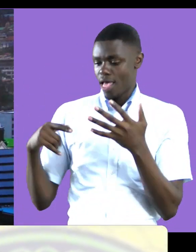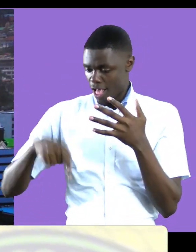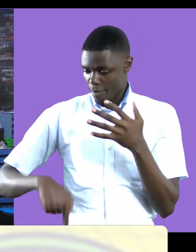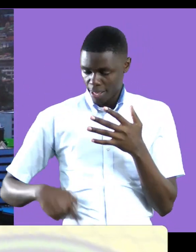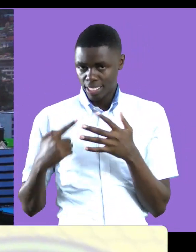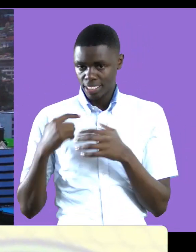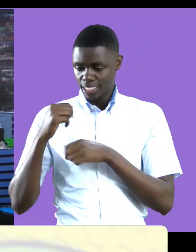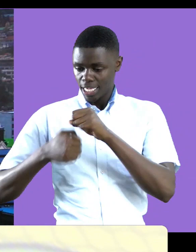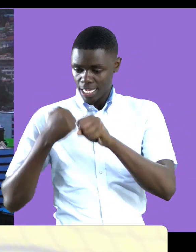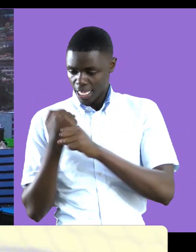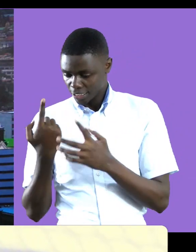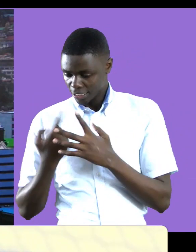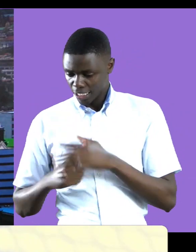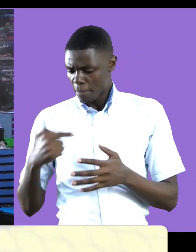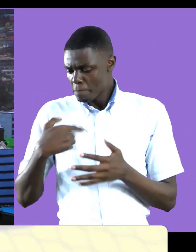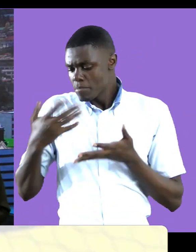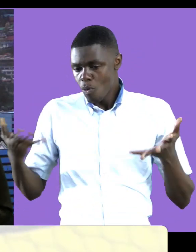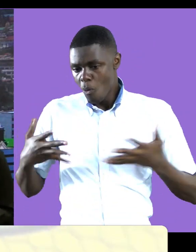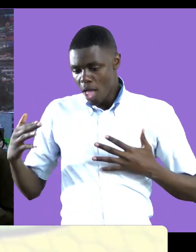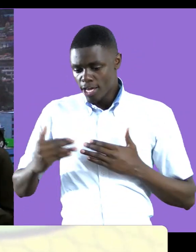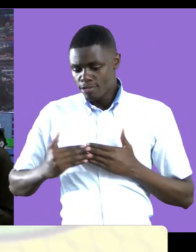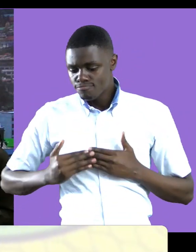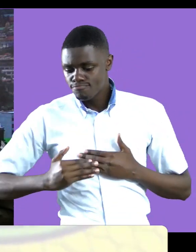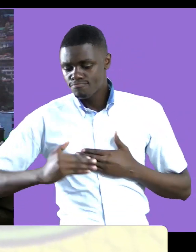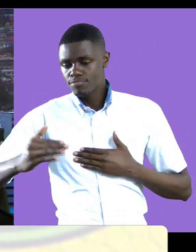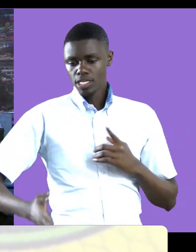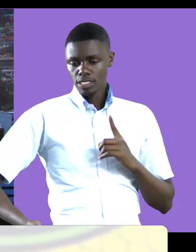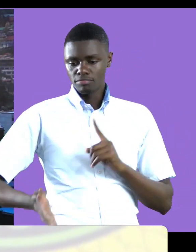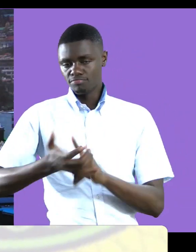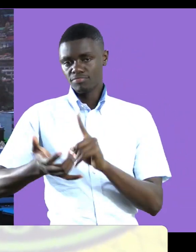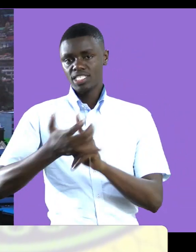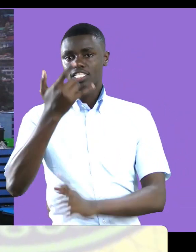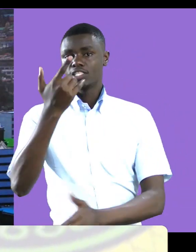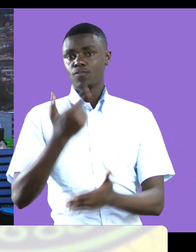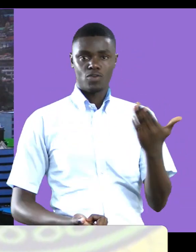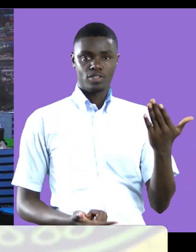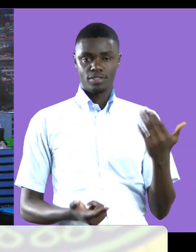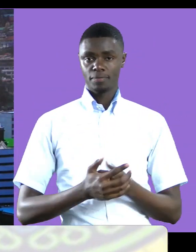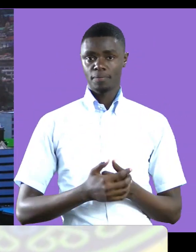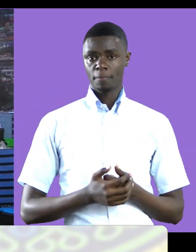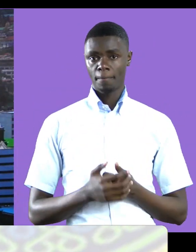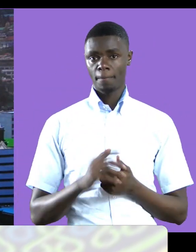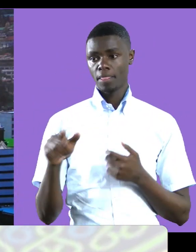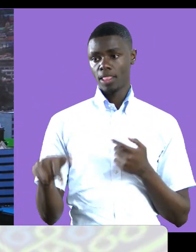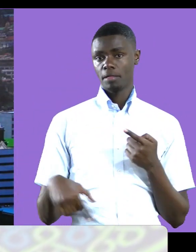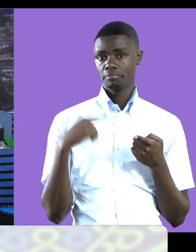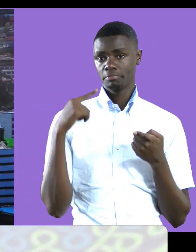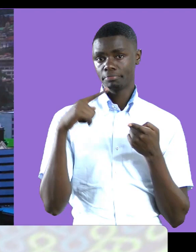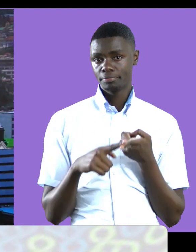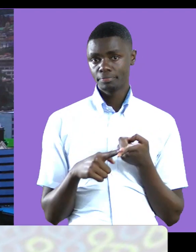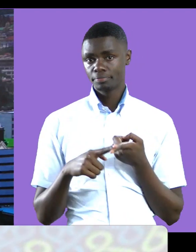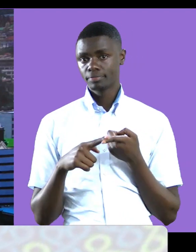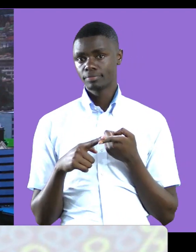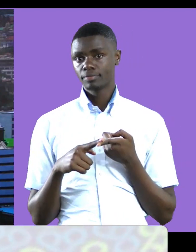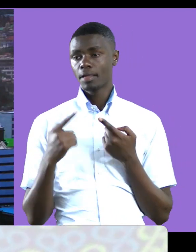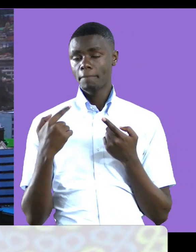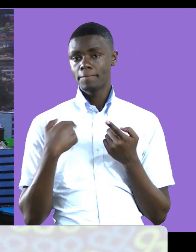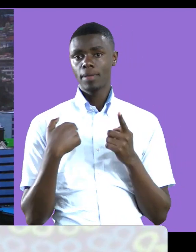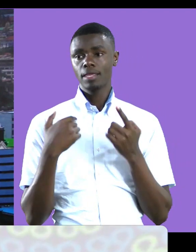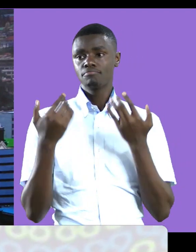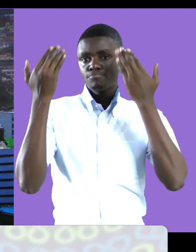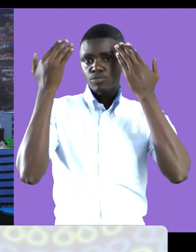mali vile tumefika hivi. Kuna vitu mbili chatu nime embrace, sawa, probably, I didn't realize, you